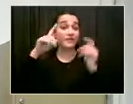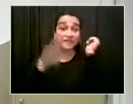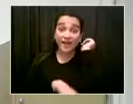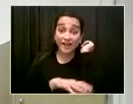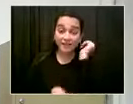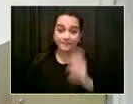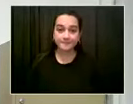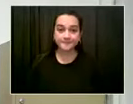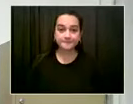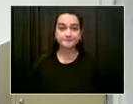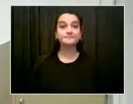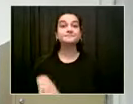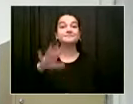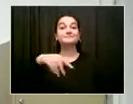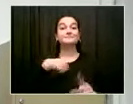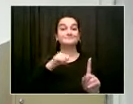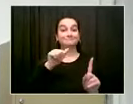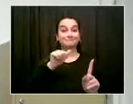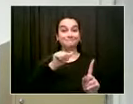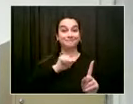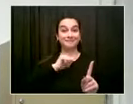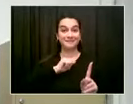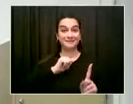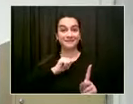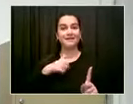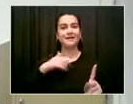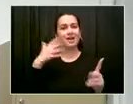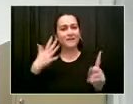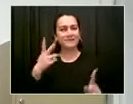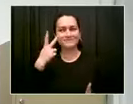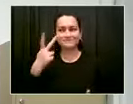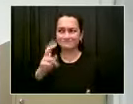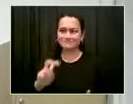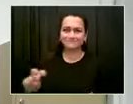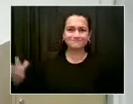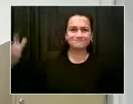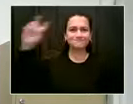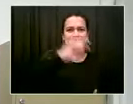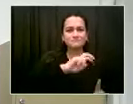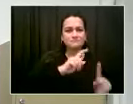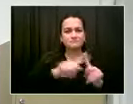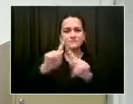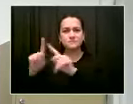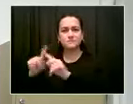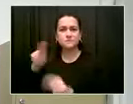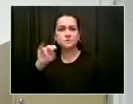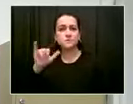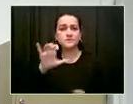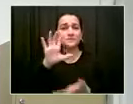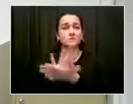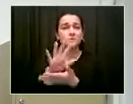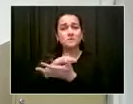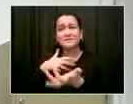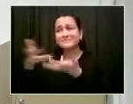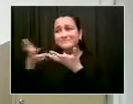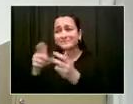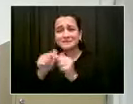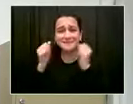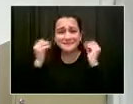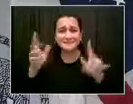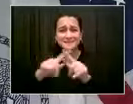basis with our parents about what we know we will continue to do well. And that is to be in communication and get ready for in-person